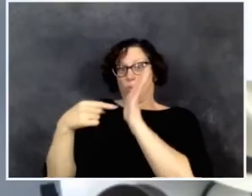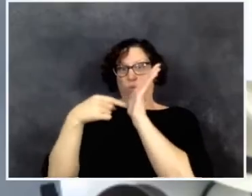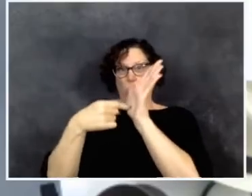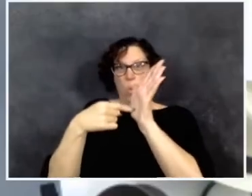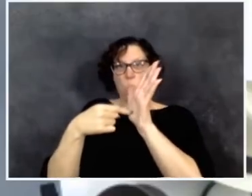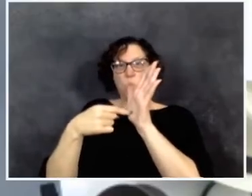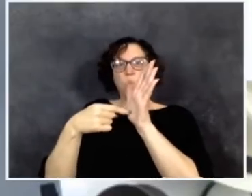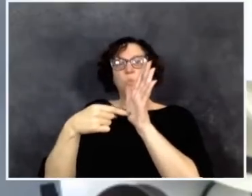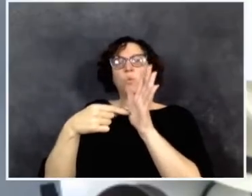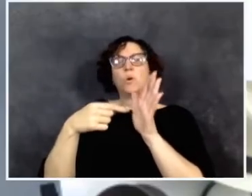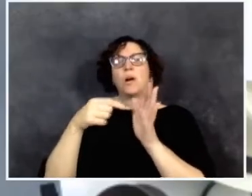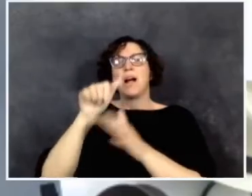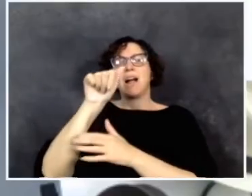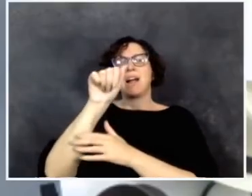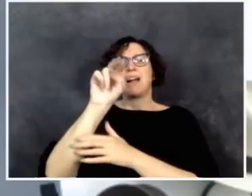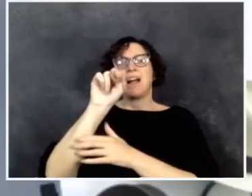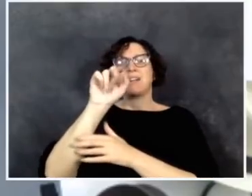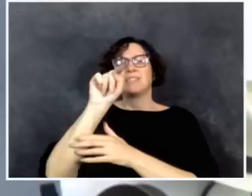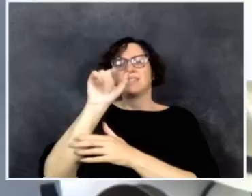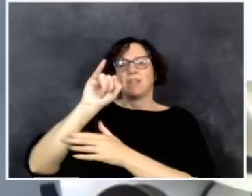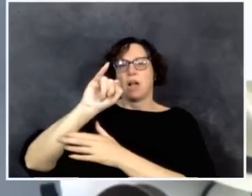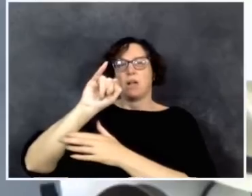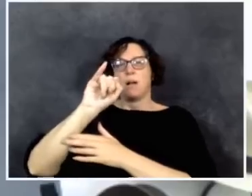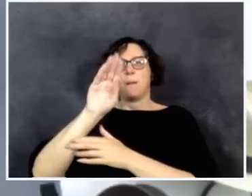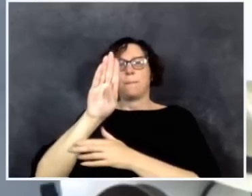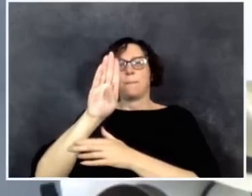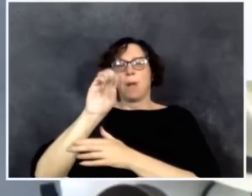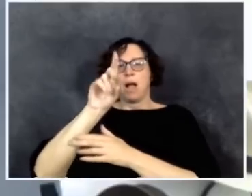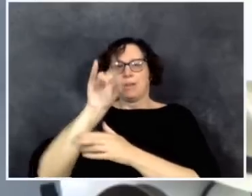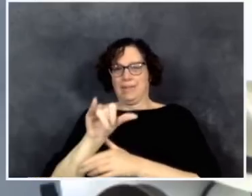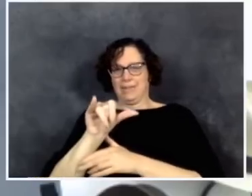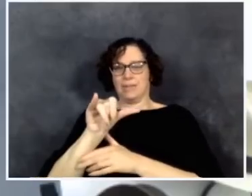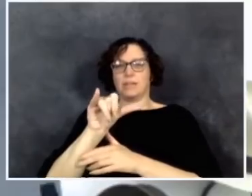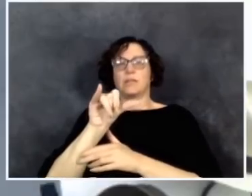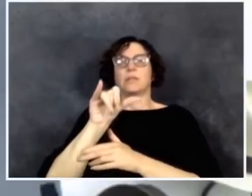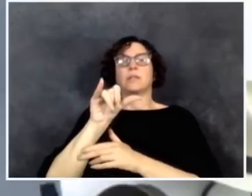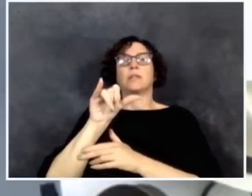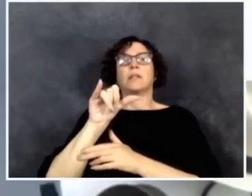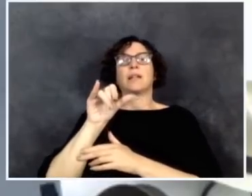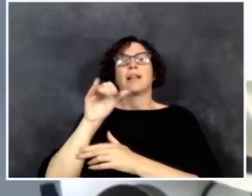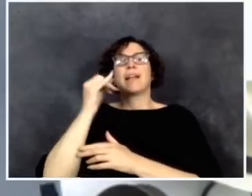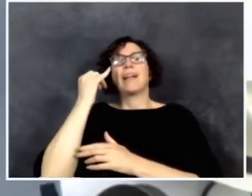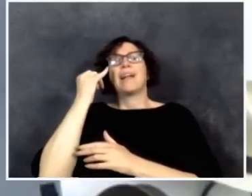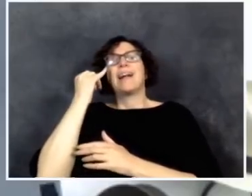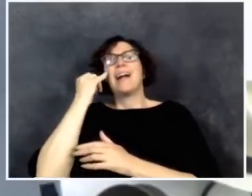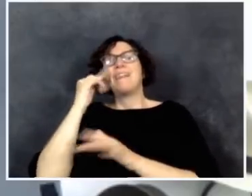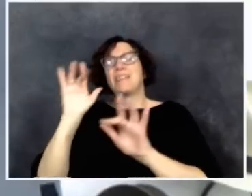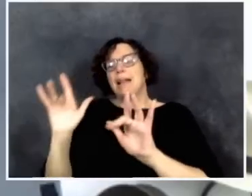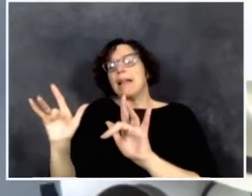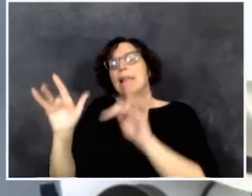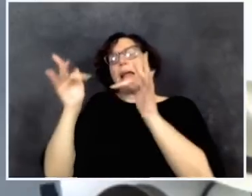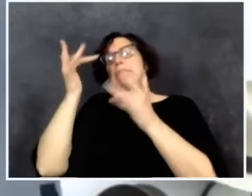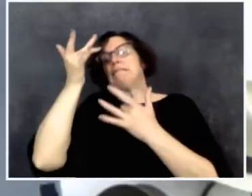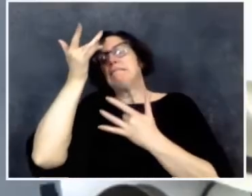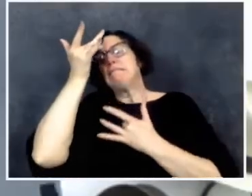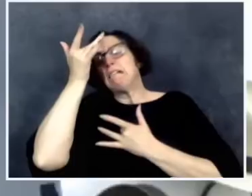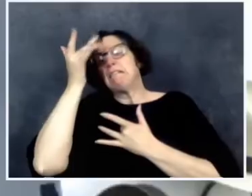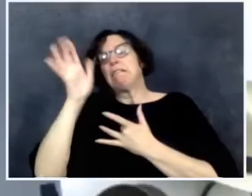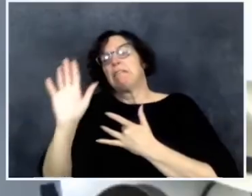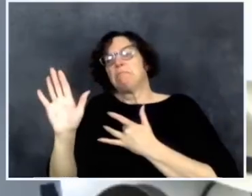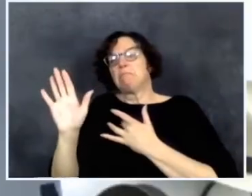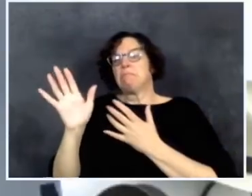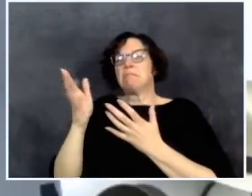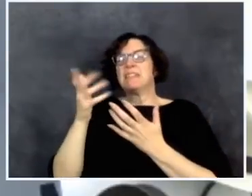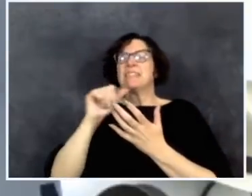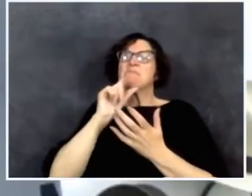make as much in the way of antibodies. So that's part of why we're focusing on people with known infections. There may